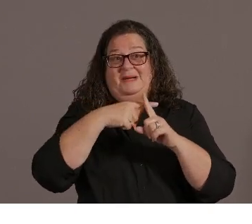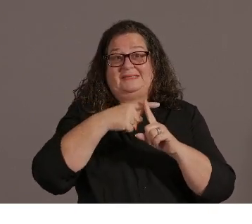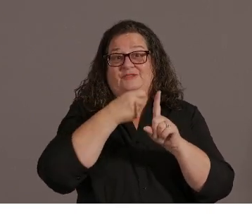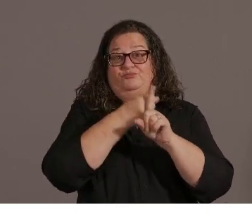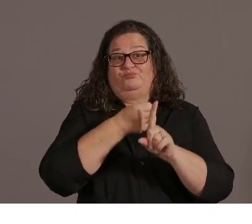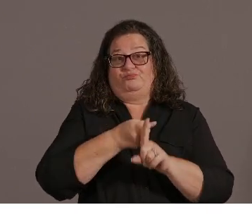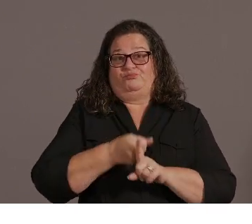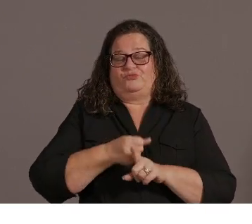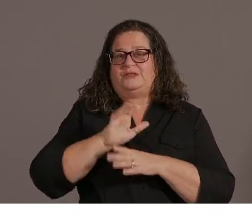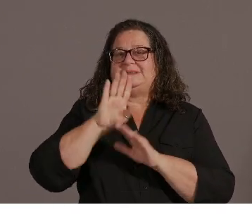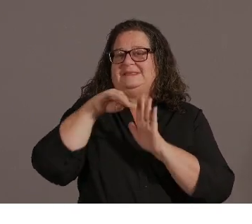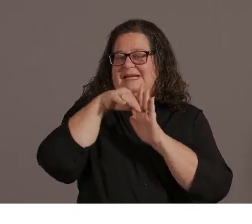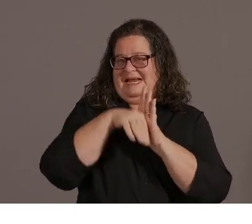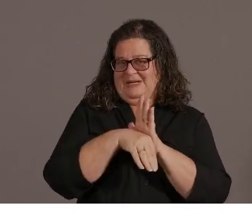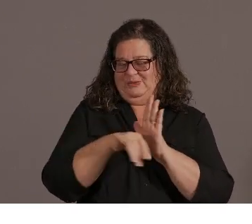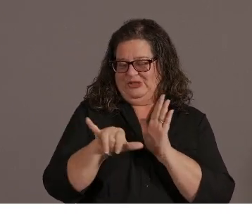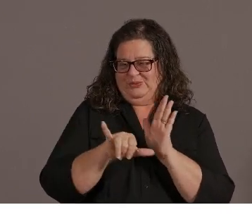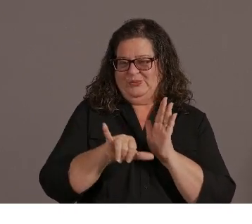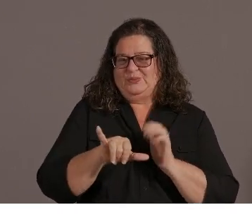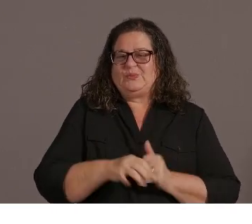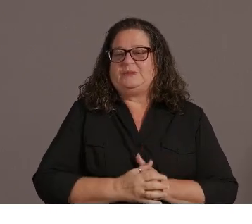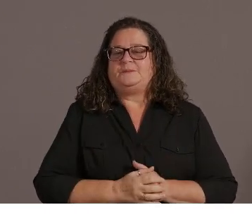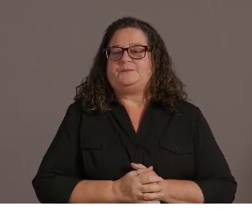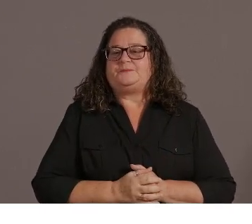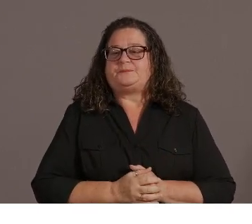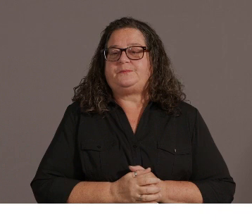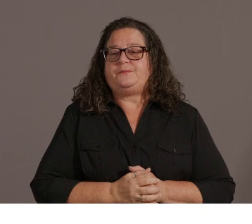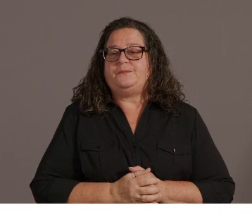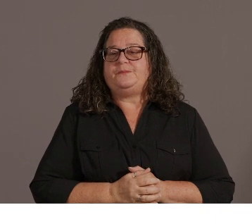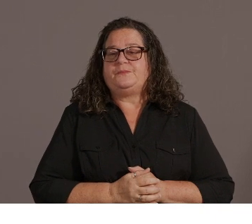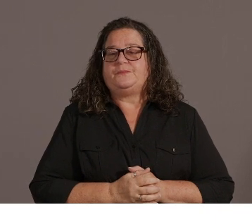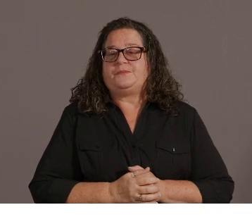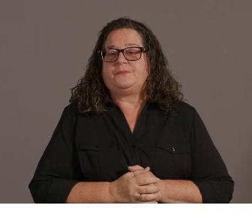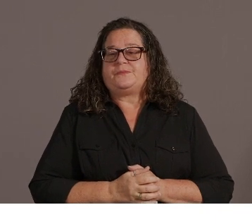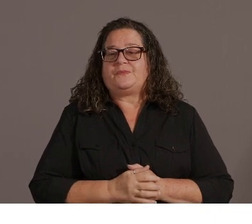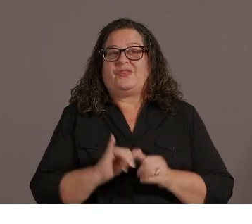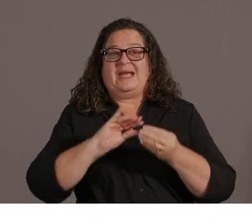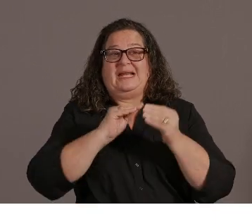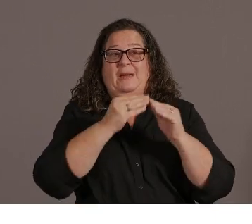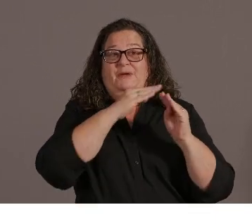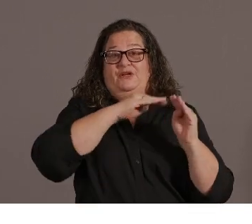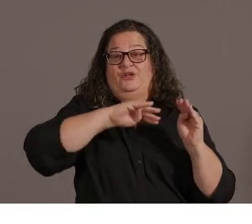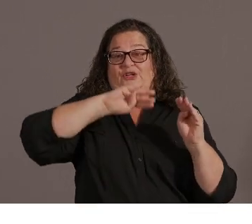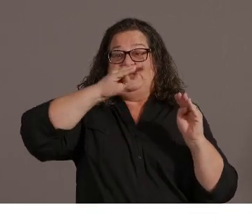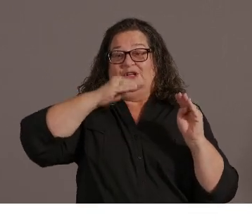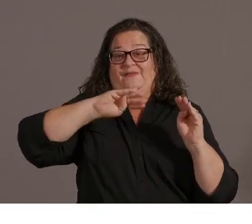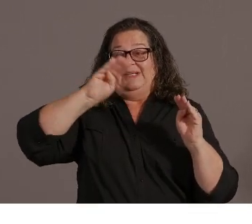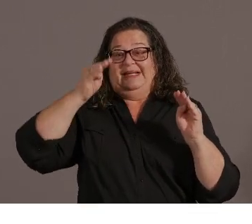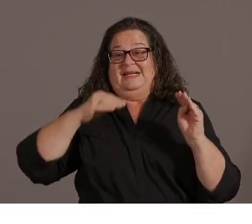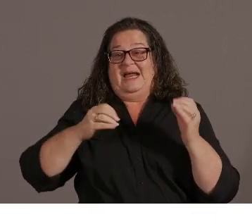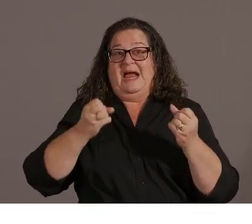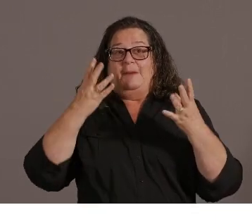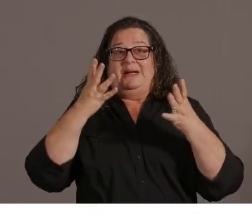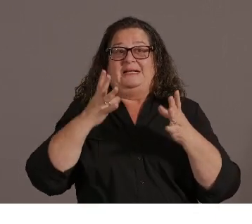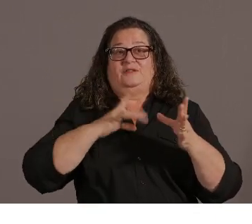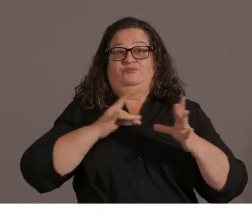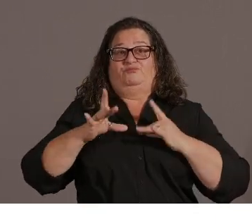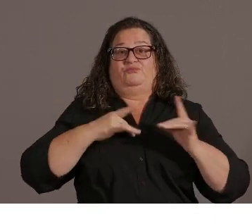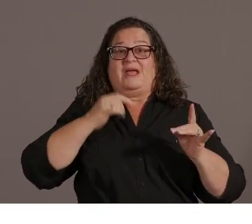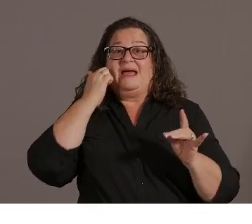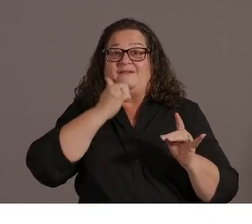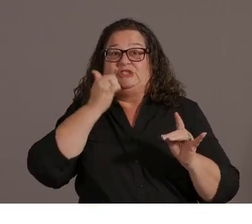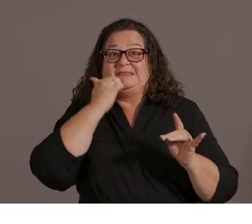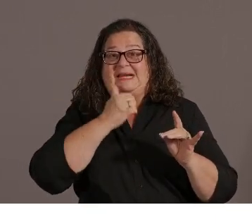Again, you can see that our epi curve, which shows us the number of cases each day throughout the course of the pandemic, overlaid with